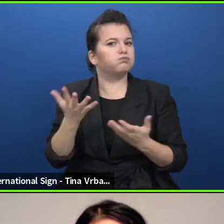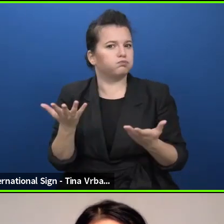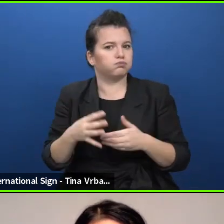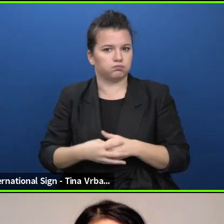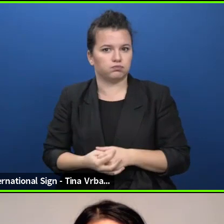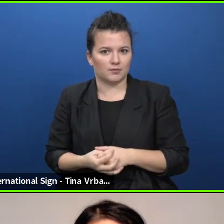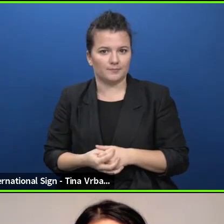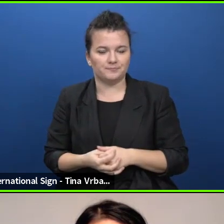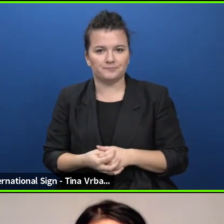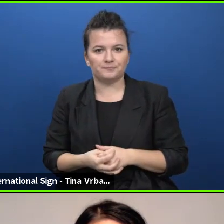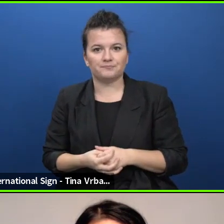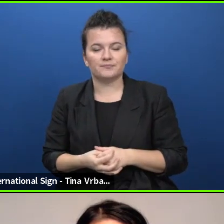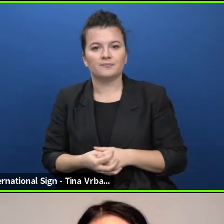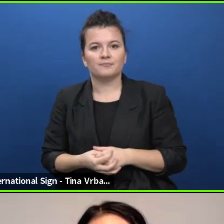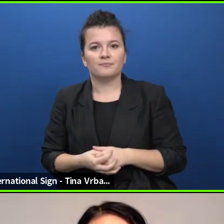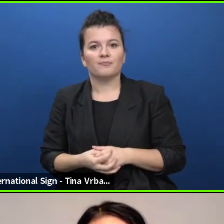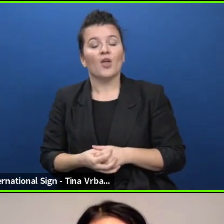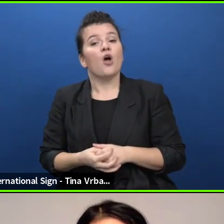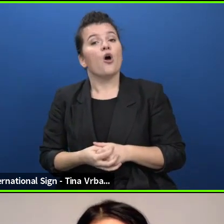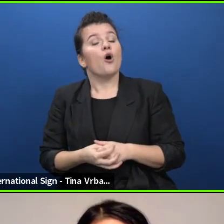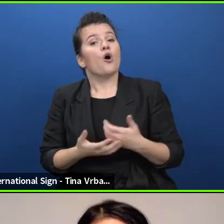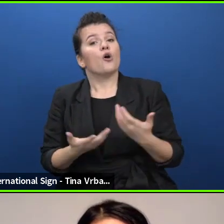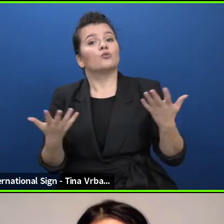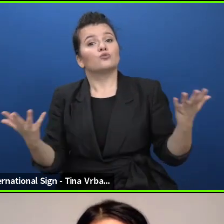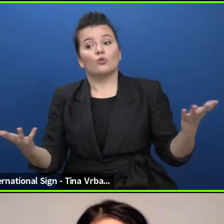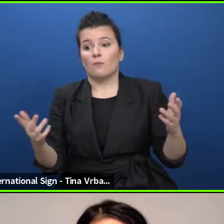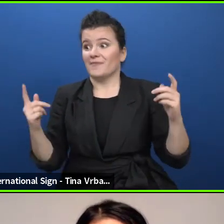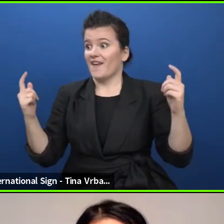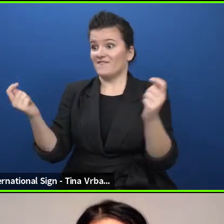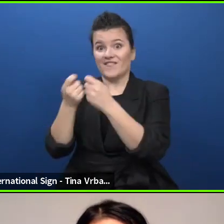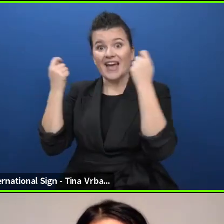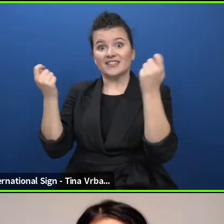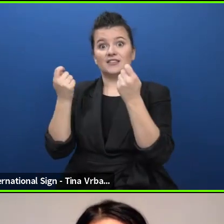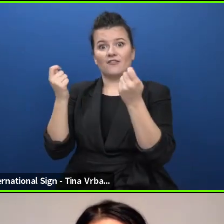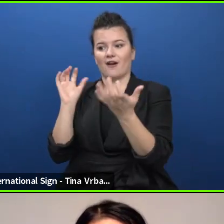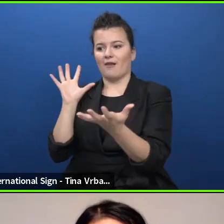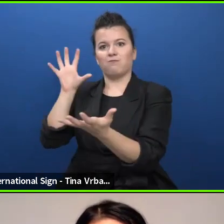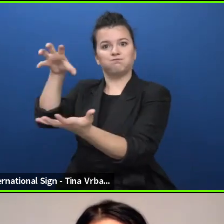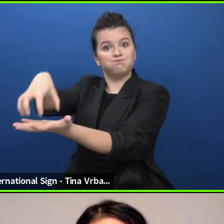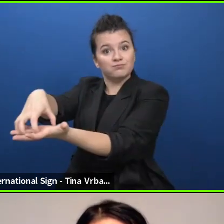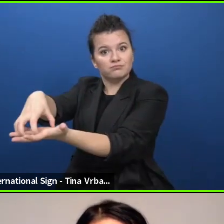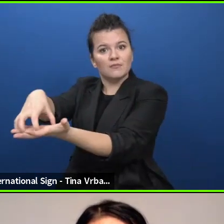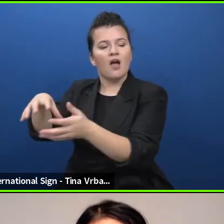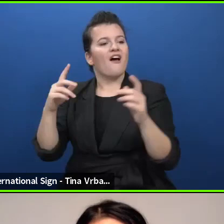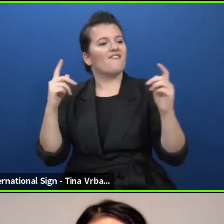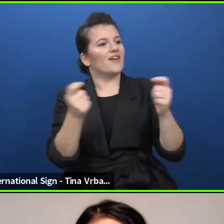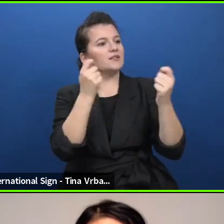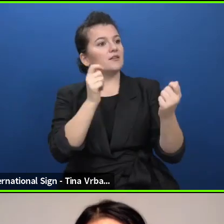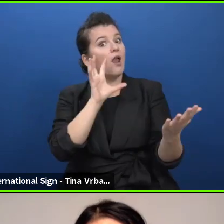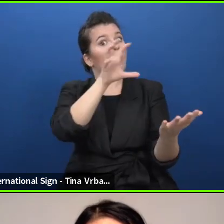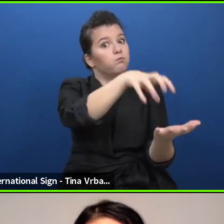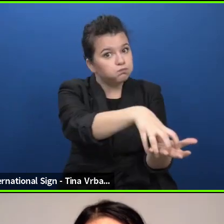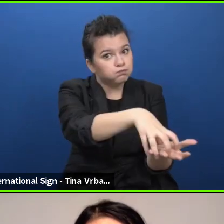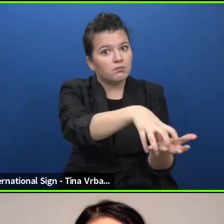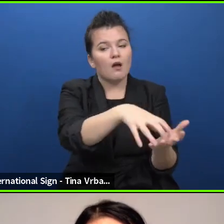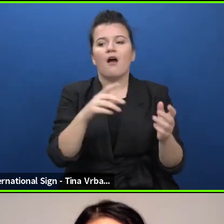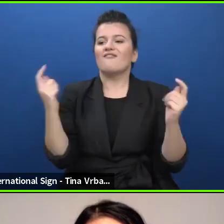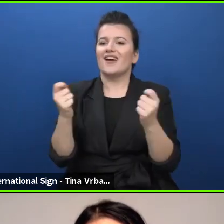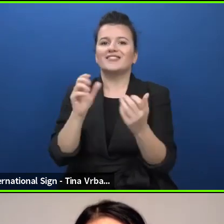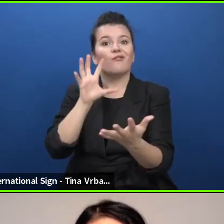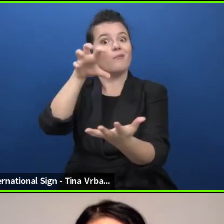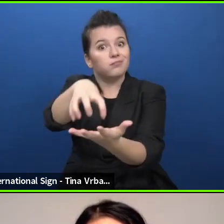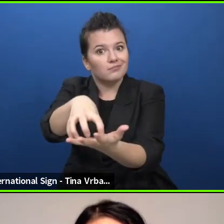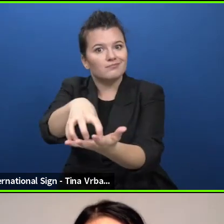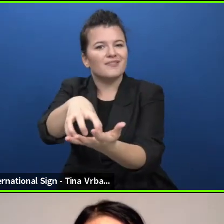relevant festivals, but as a general meeting point for European theatre and performing